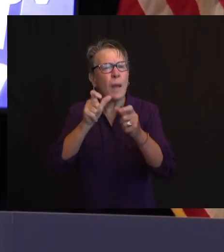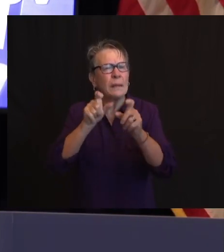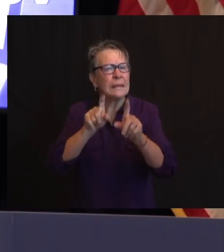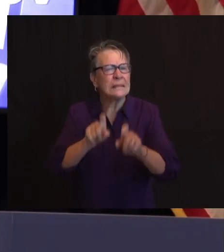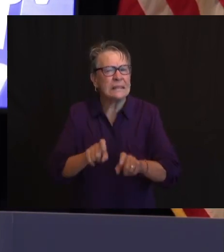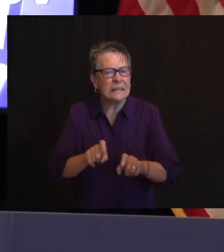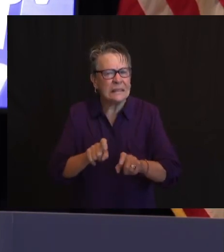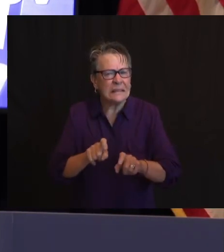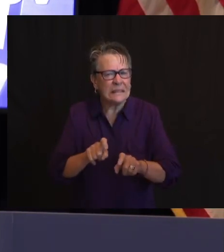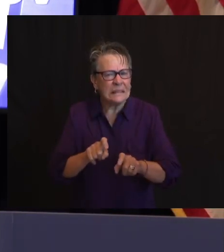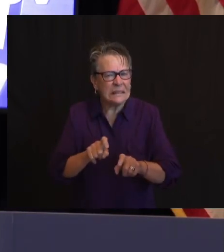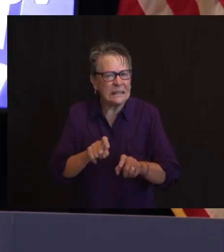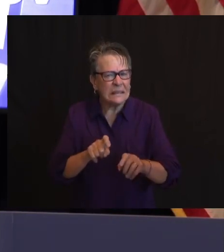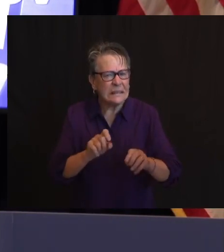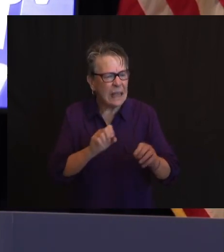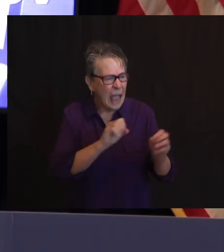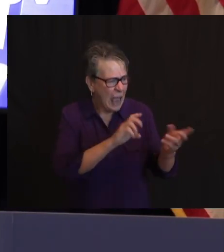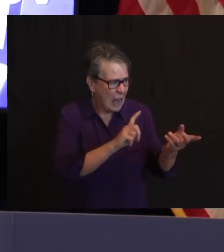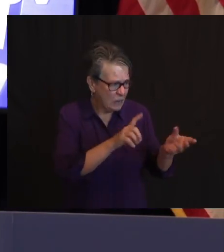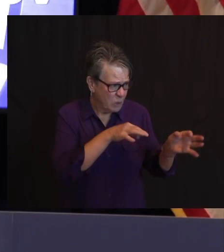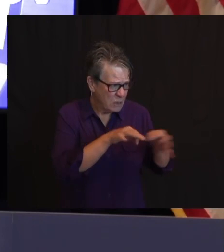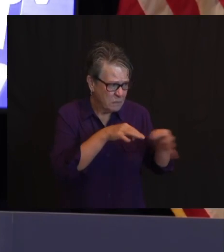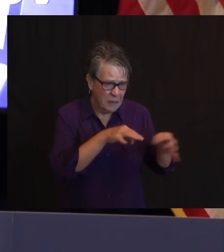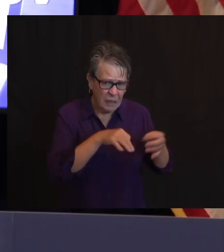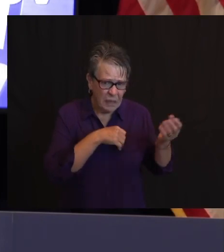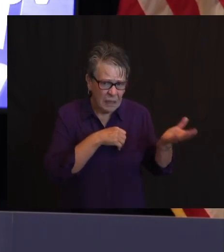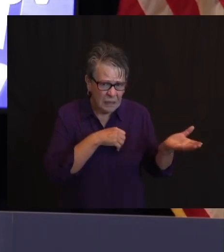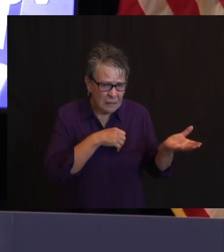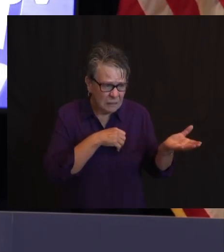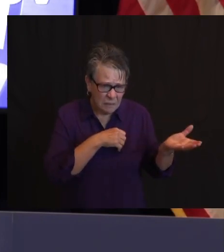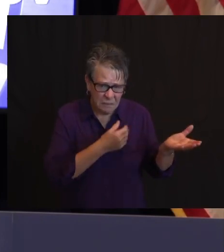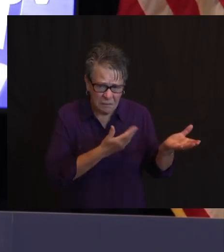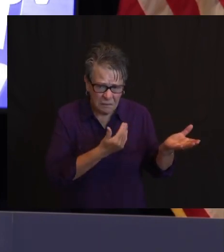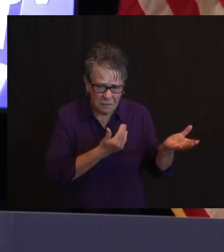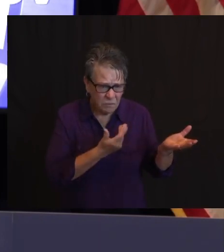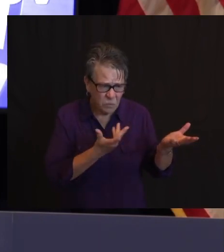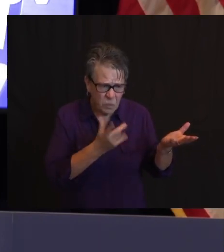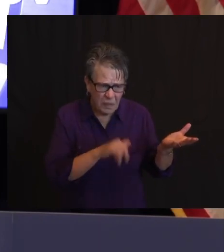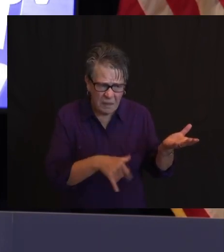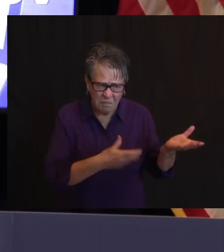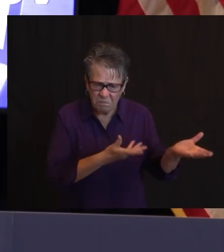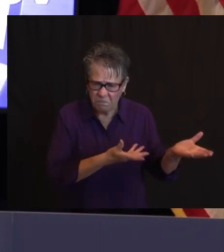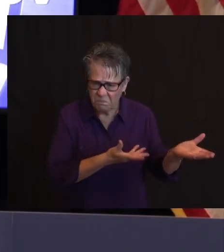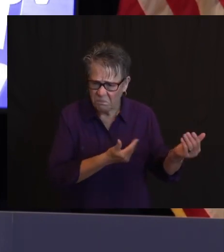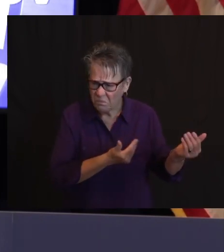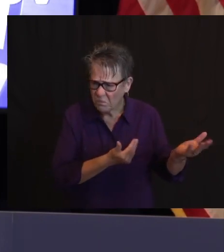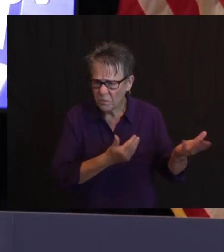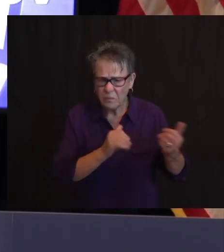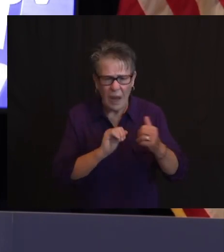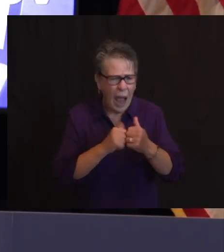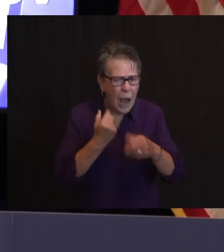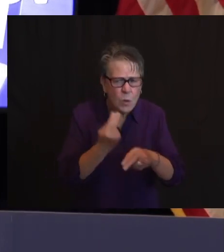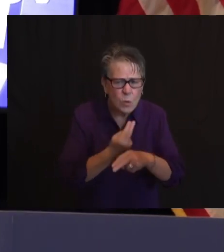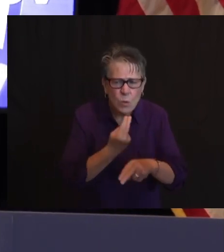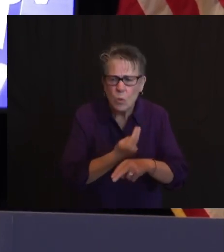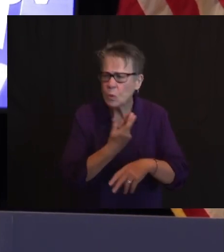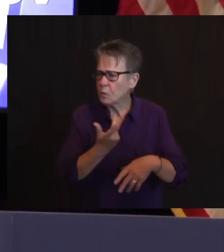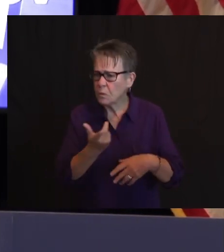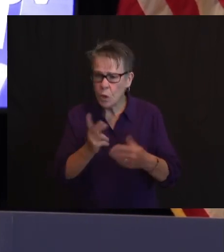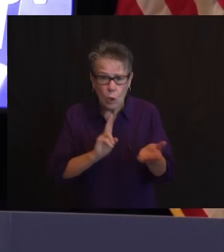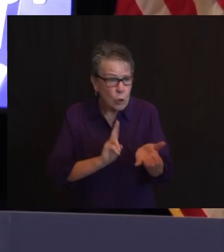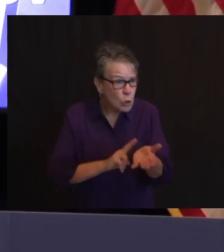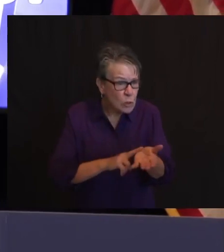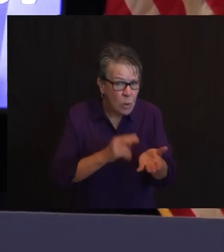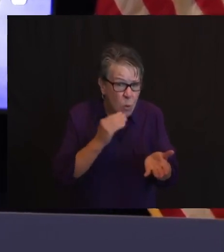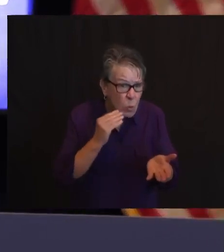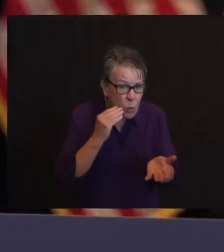we keep ahead of on the antigen testing and the utility of it, not only in nursing homes, but generally. And by the way, Judy